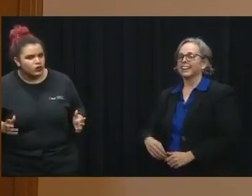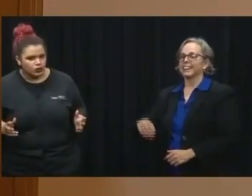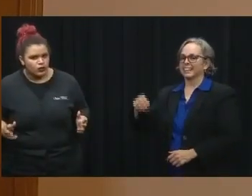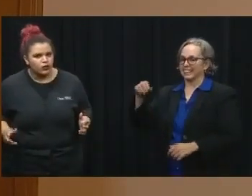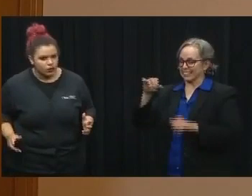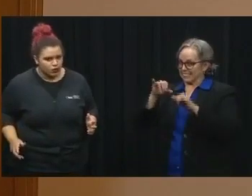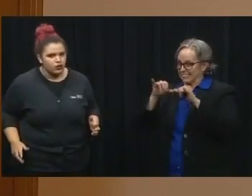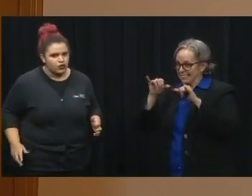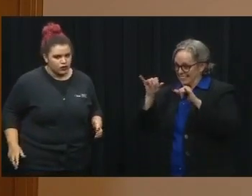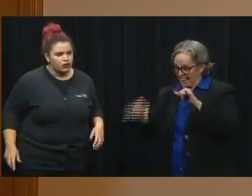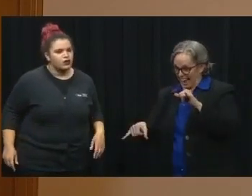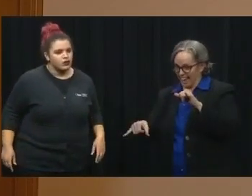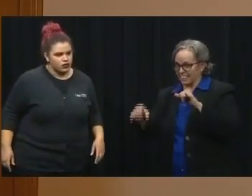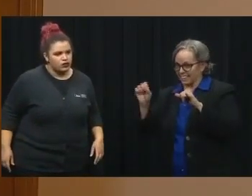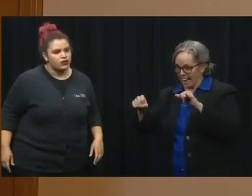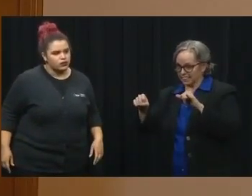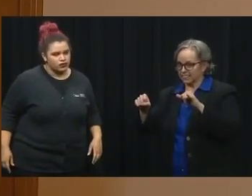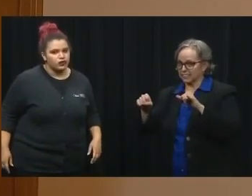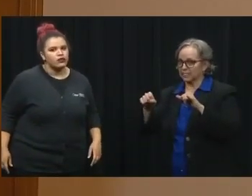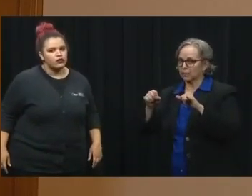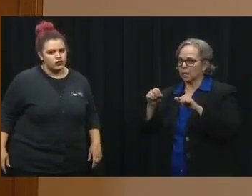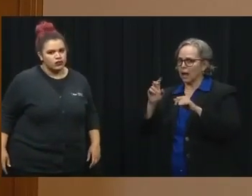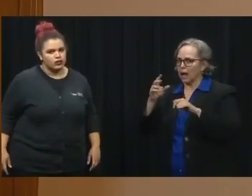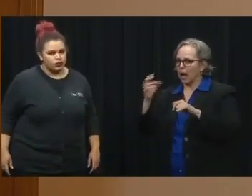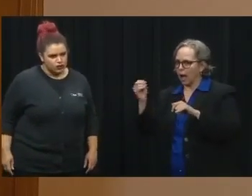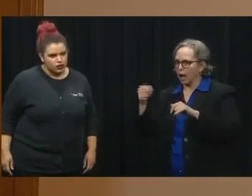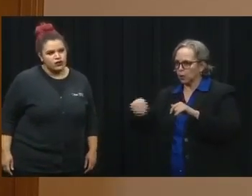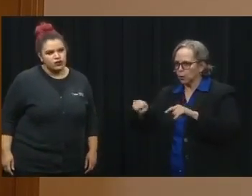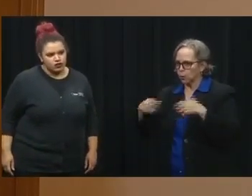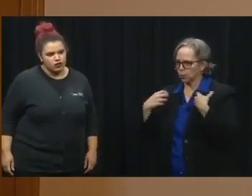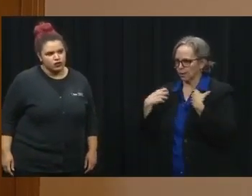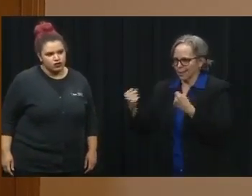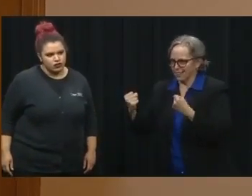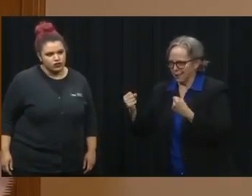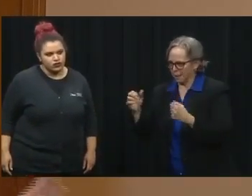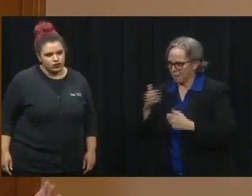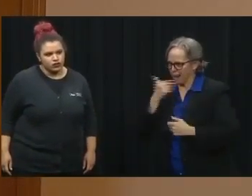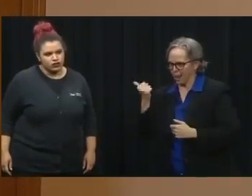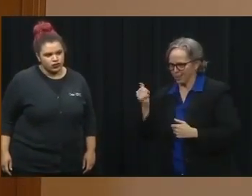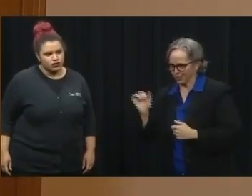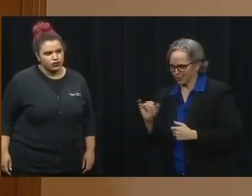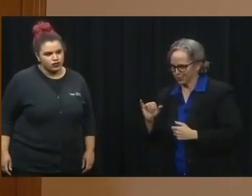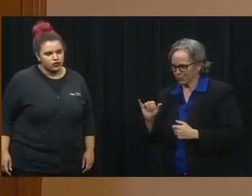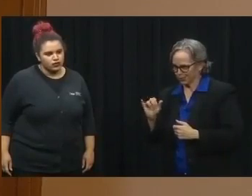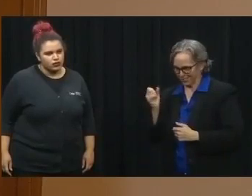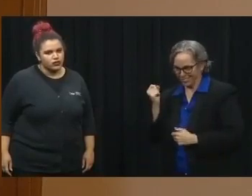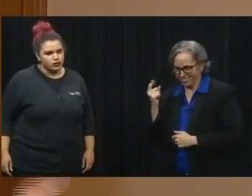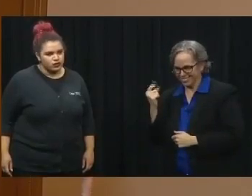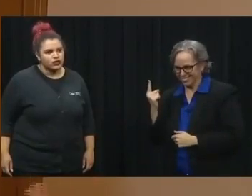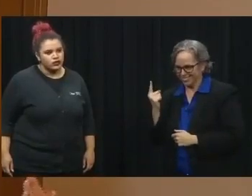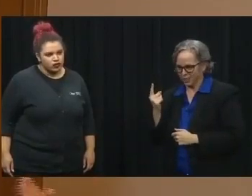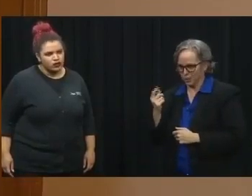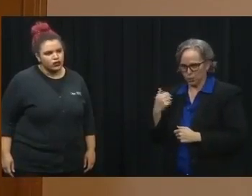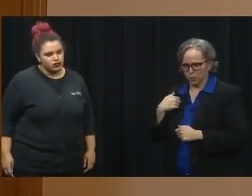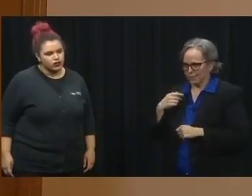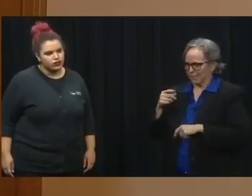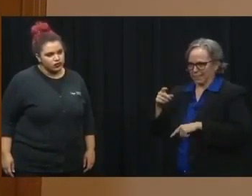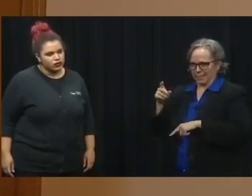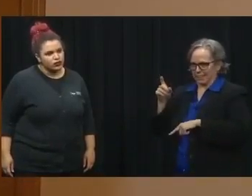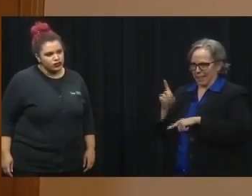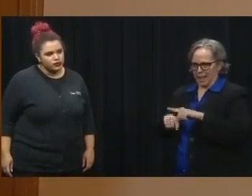people out and about, so we can't lock down any more than they could originally lock down the borders of our country as an